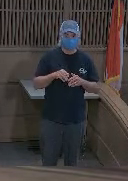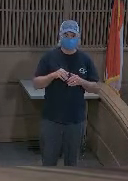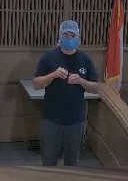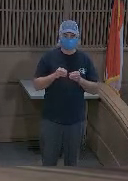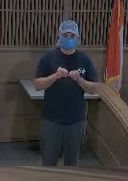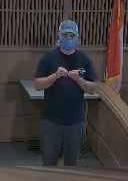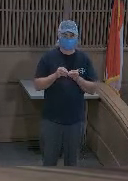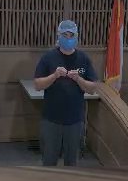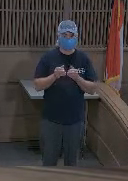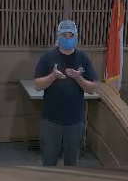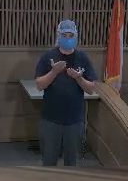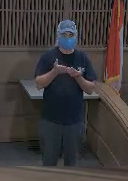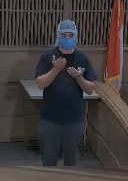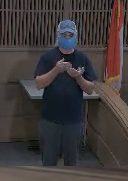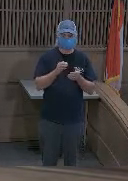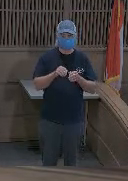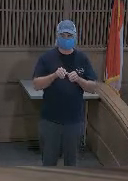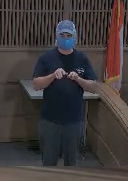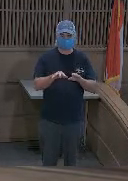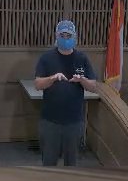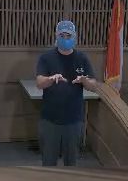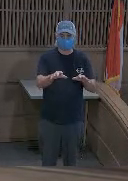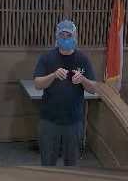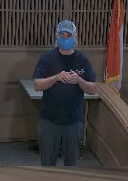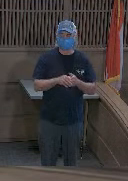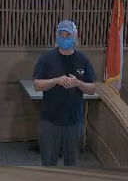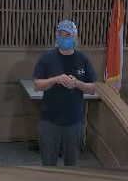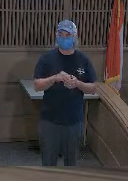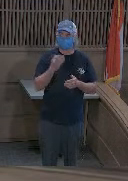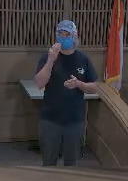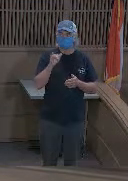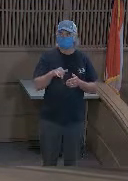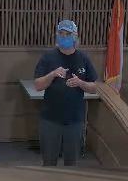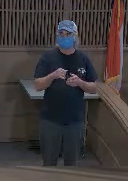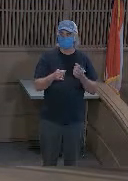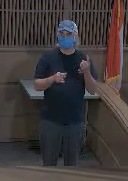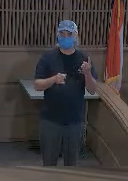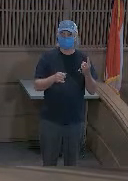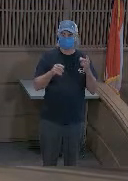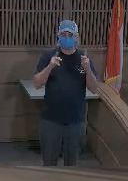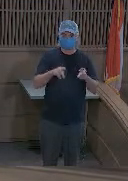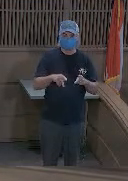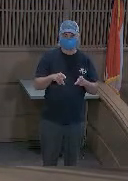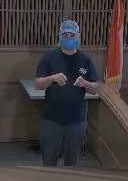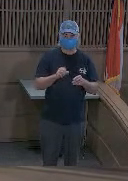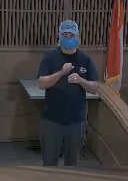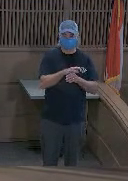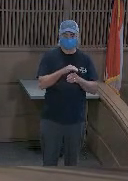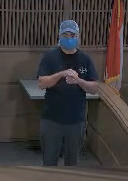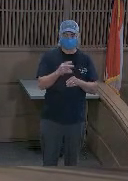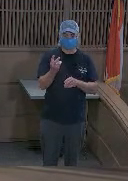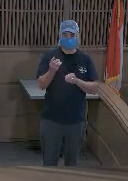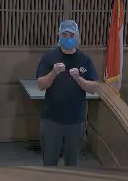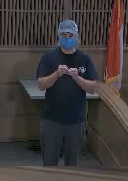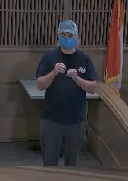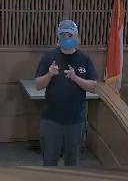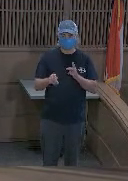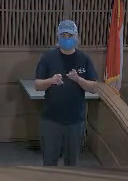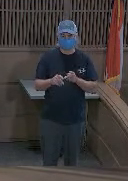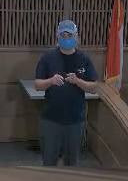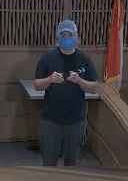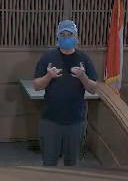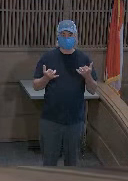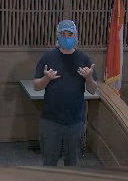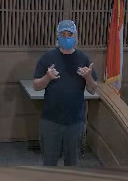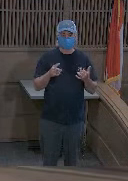of the pandemic, the current research showed us that 1 person would, on average, affect around 2 other people. And the Delta variant